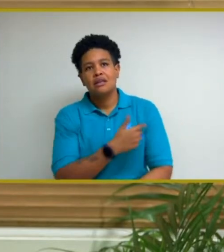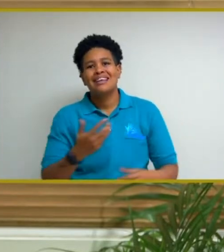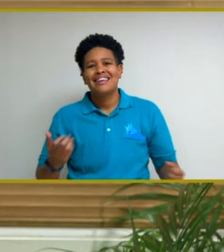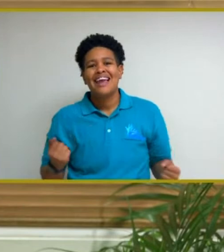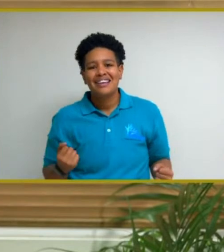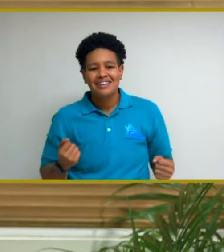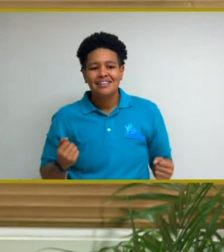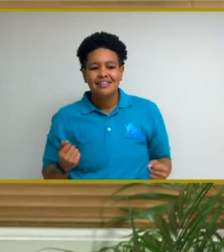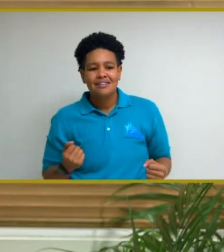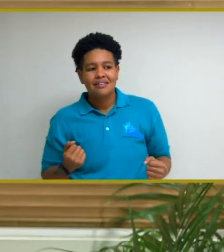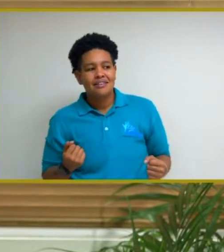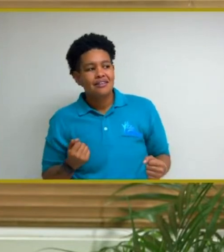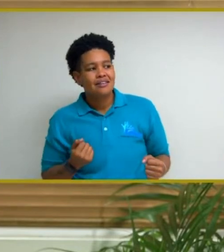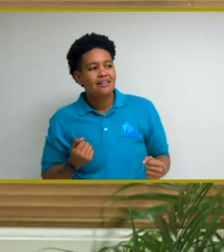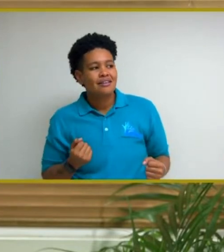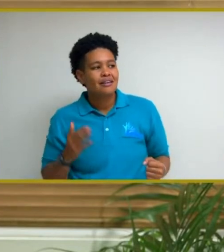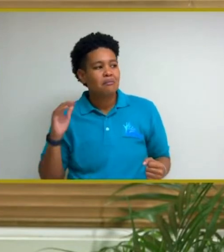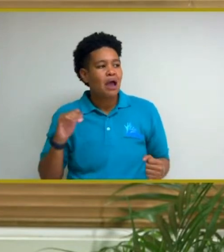by the